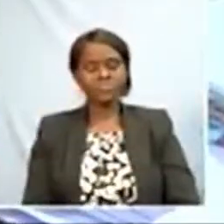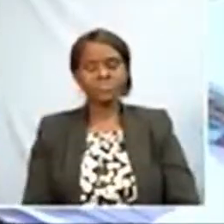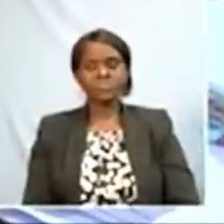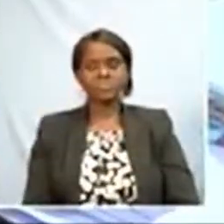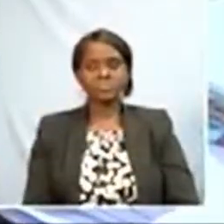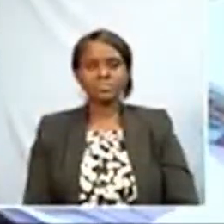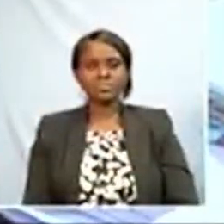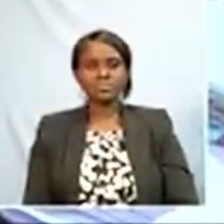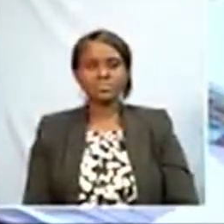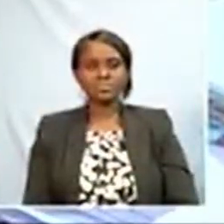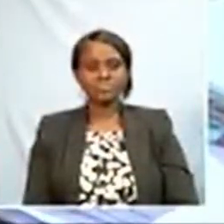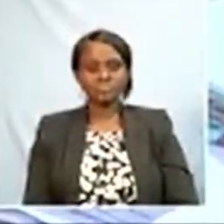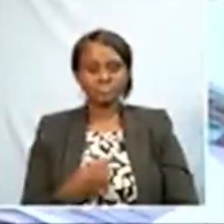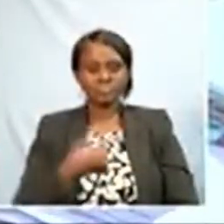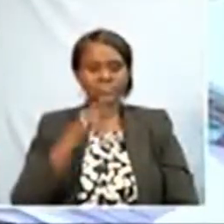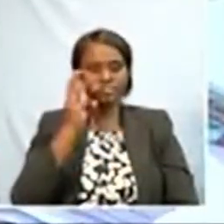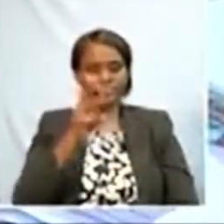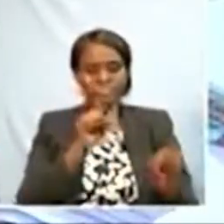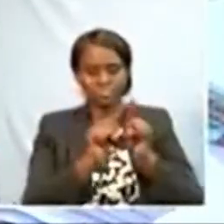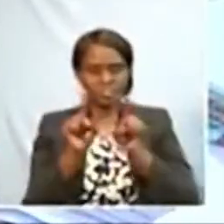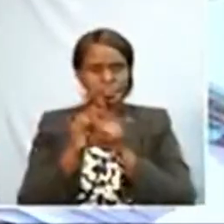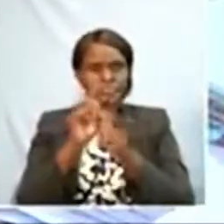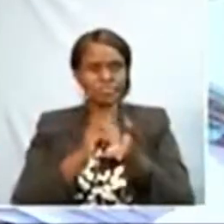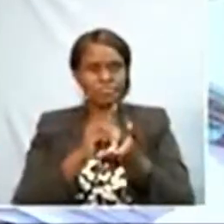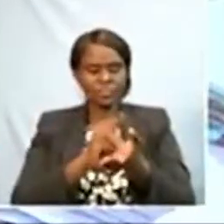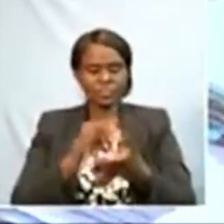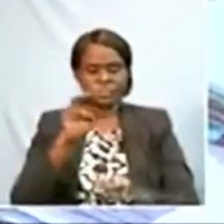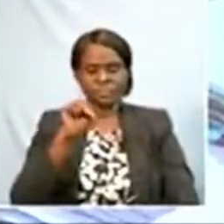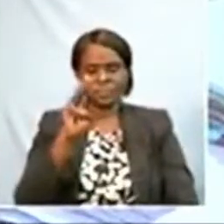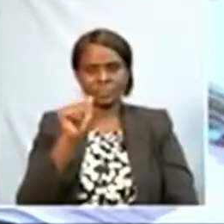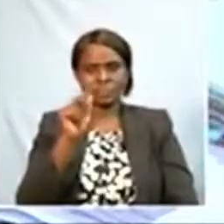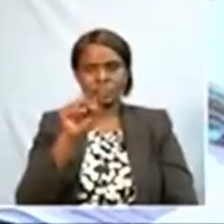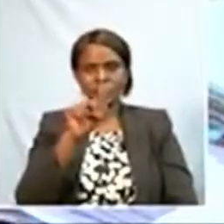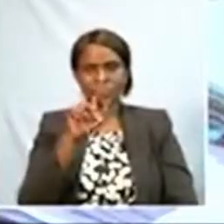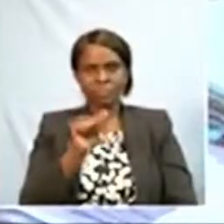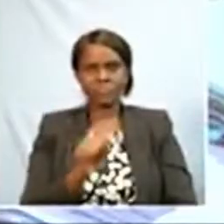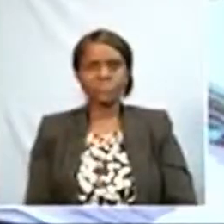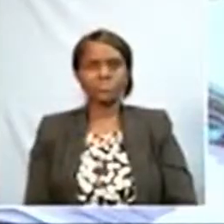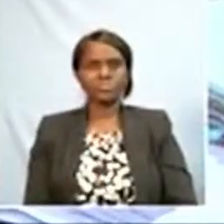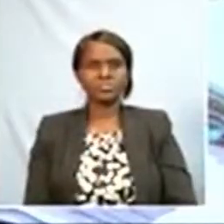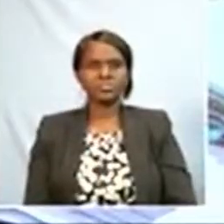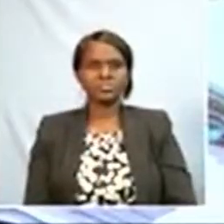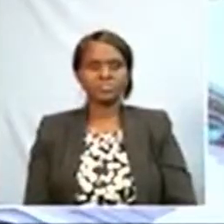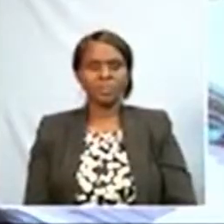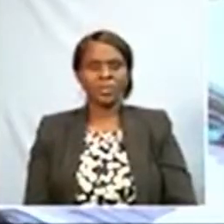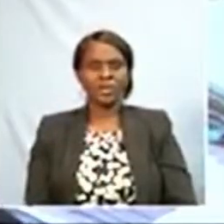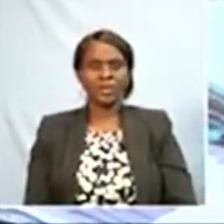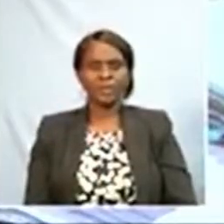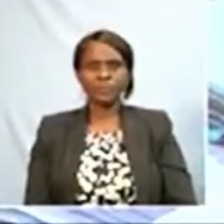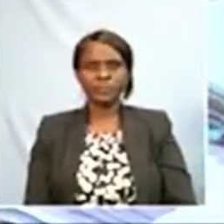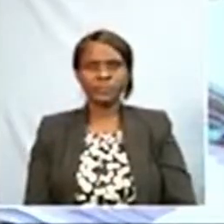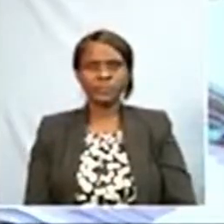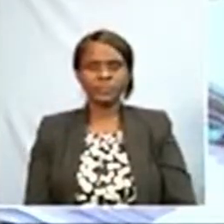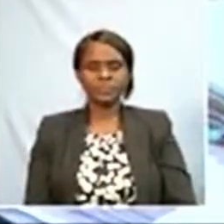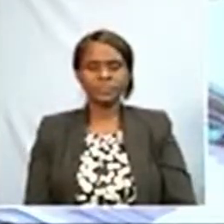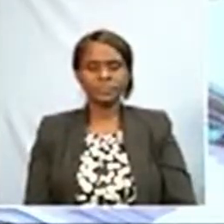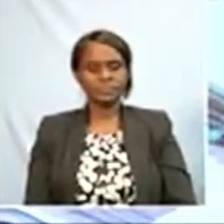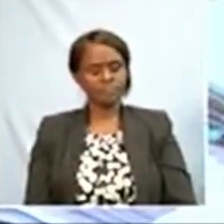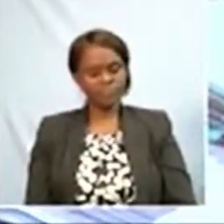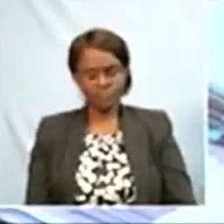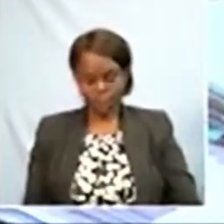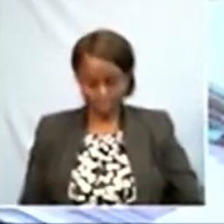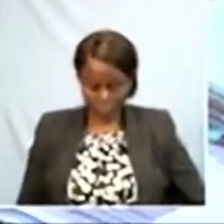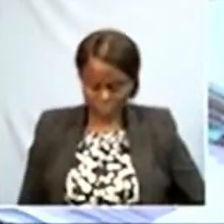I'll also, Dr. Mwanza, a quick one before. Just on the same project now, talking about the